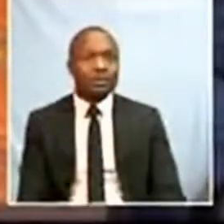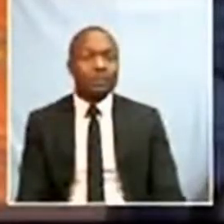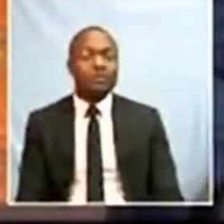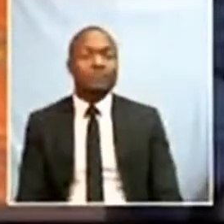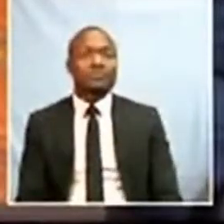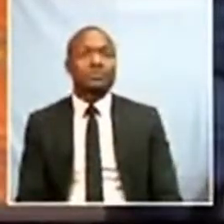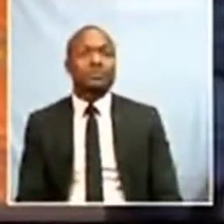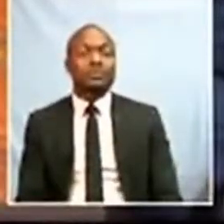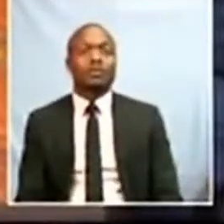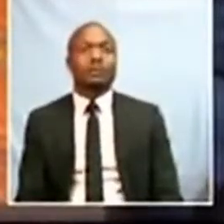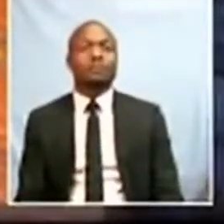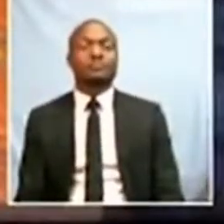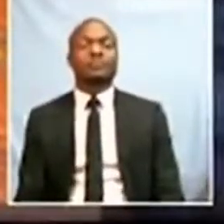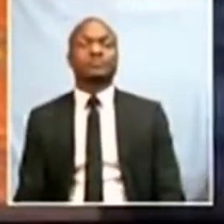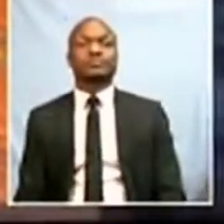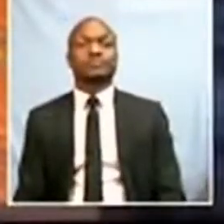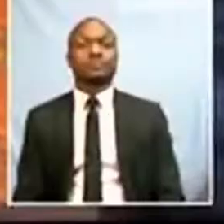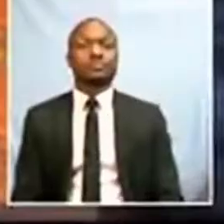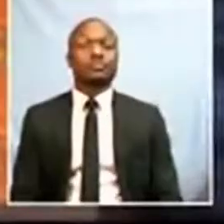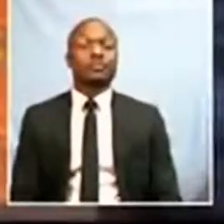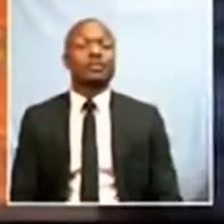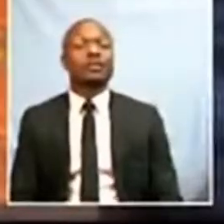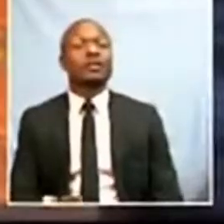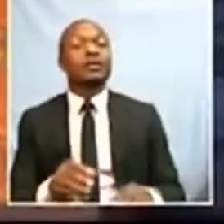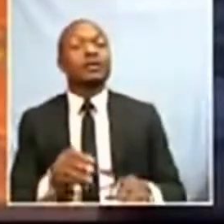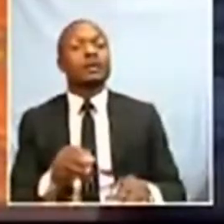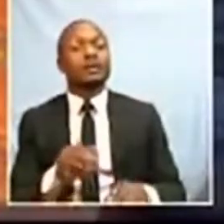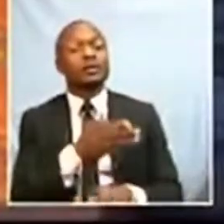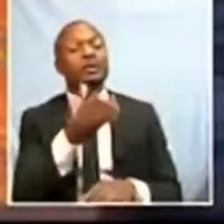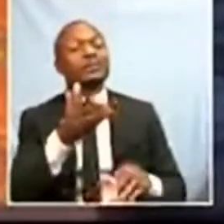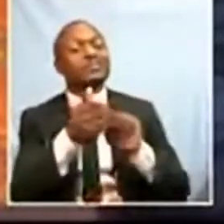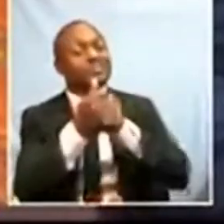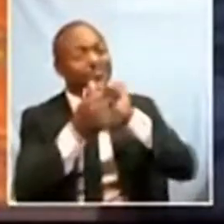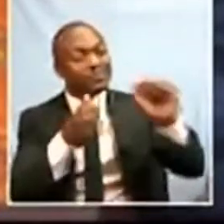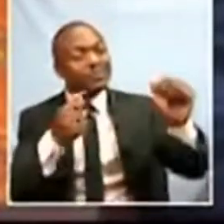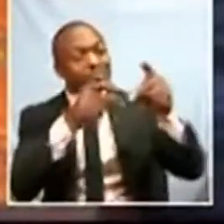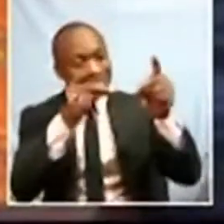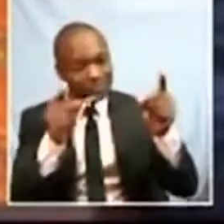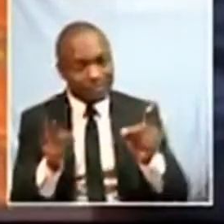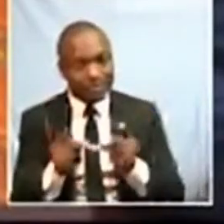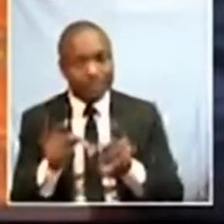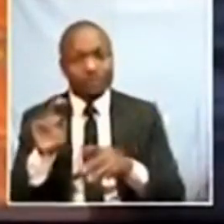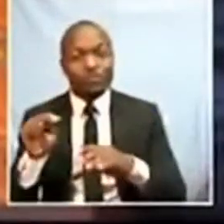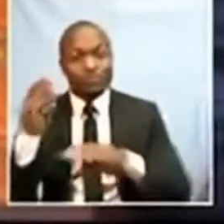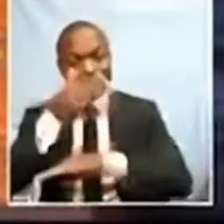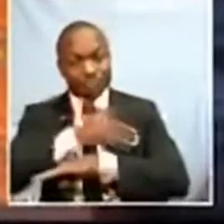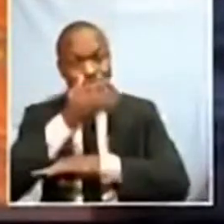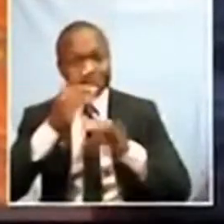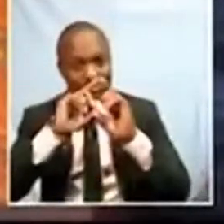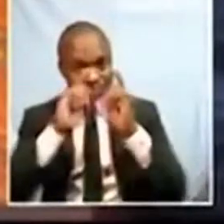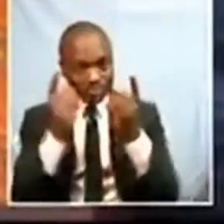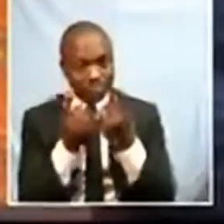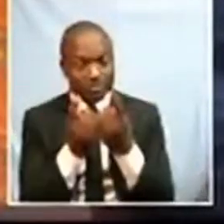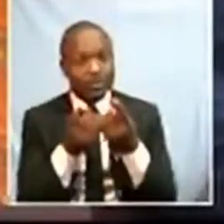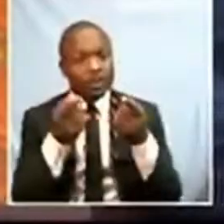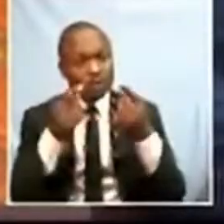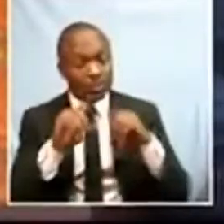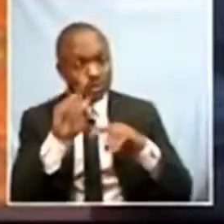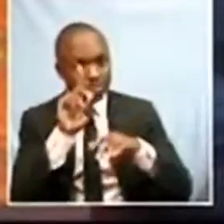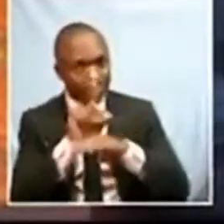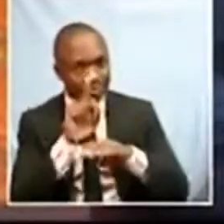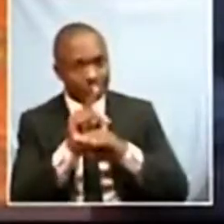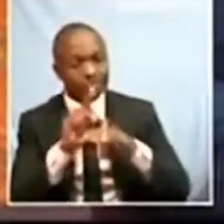in the furthest place of NALOLO district, Chair, and when the projects